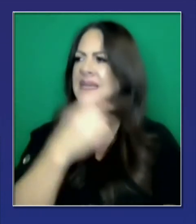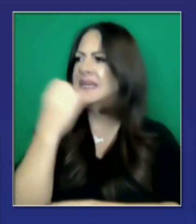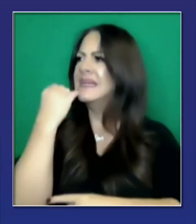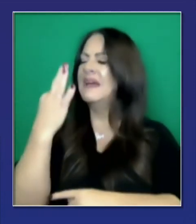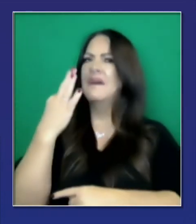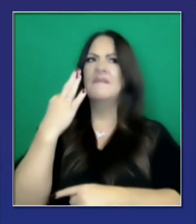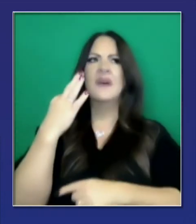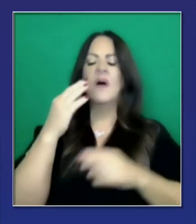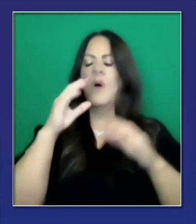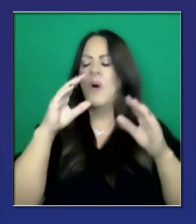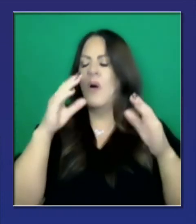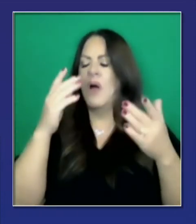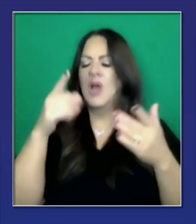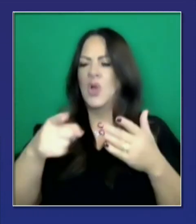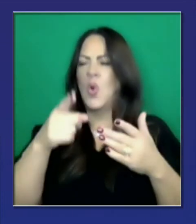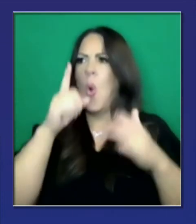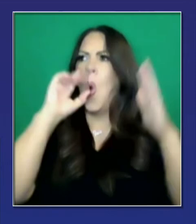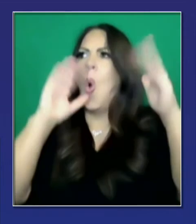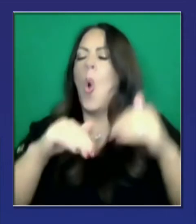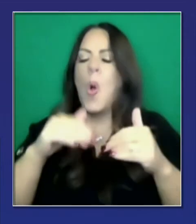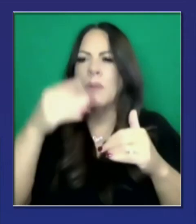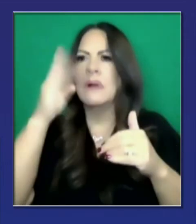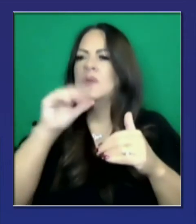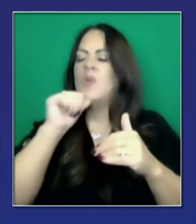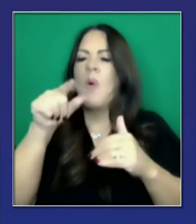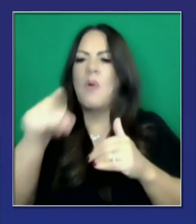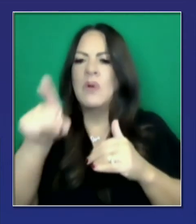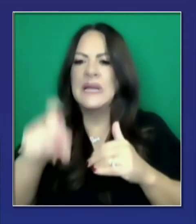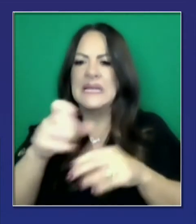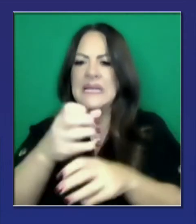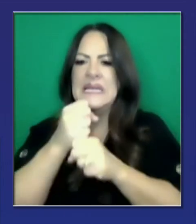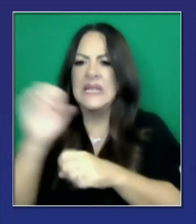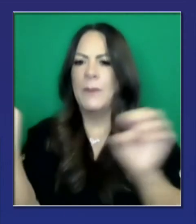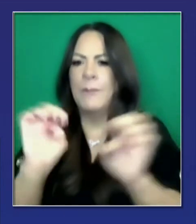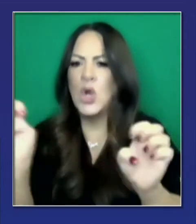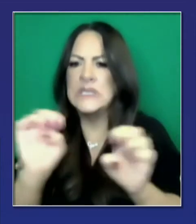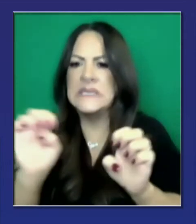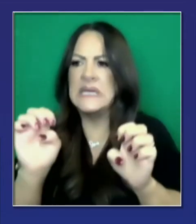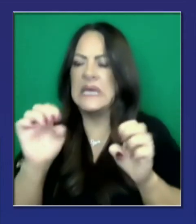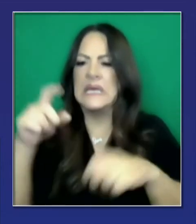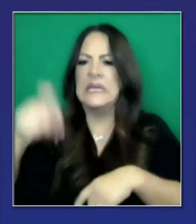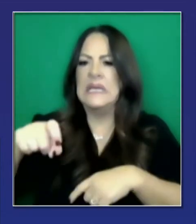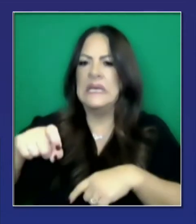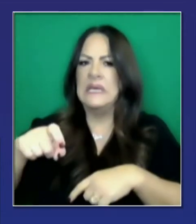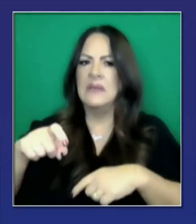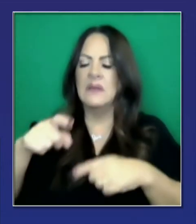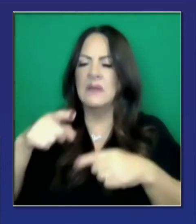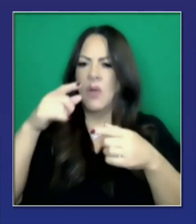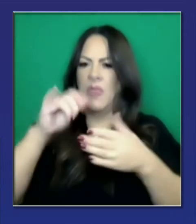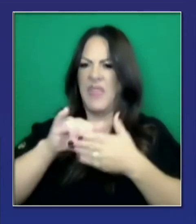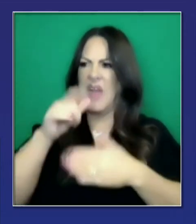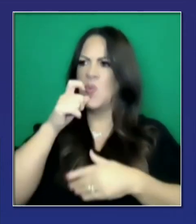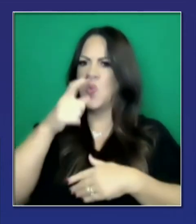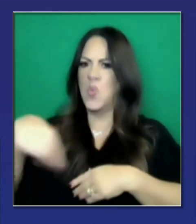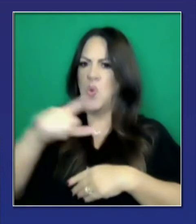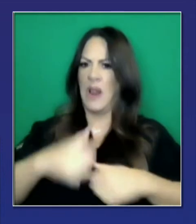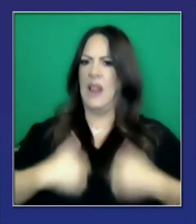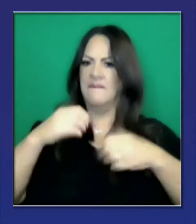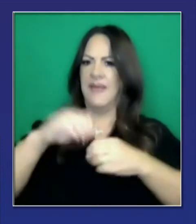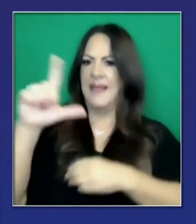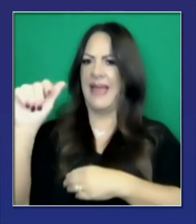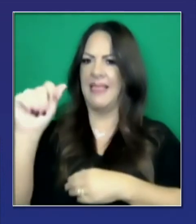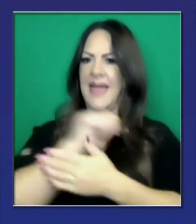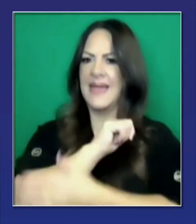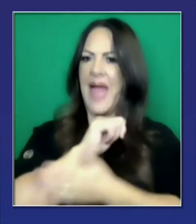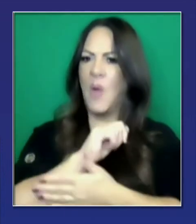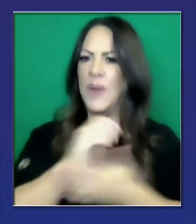we're in need of emergency care, particularly now in LA County. So as a consequence, we have been supporting through